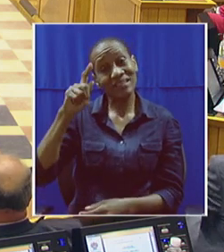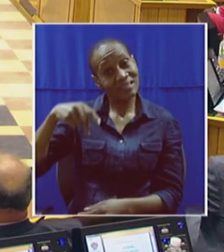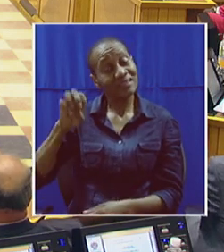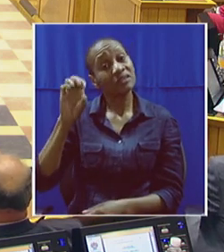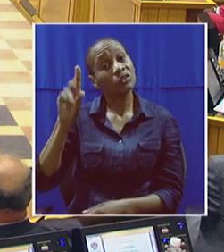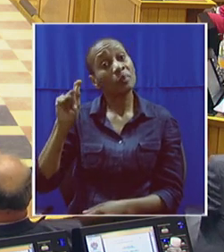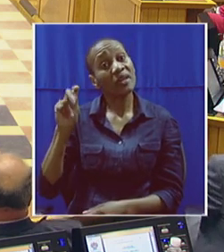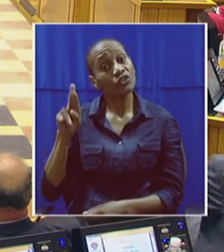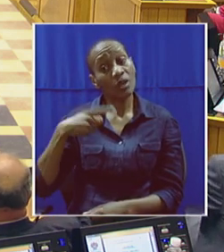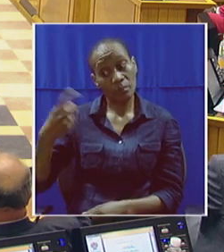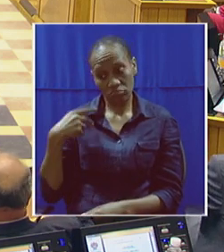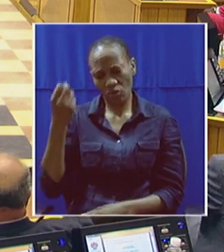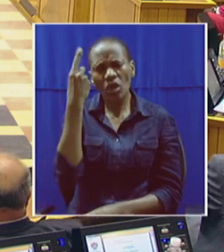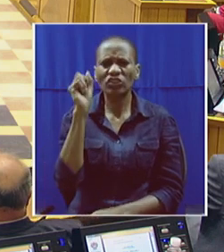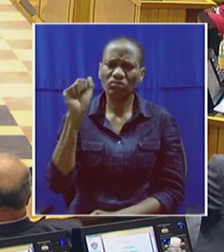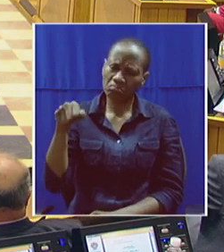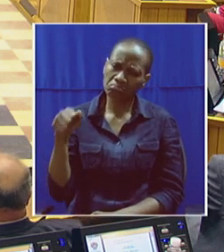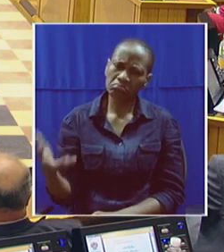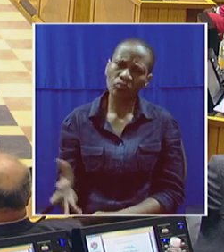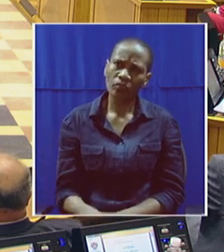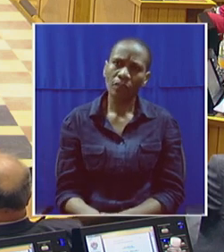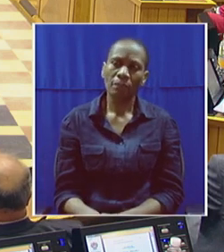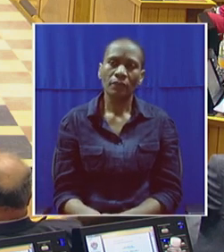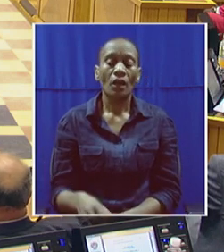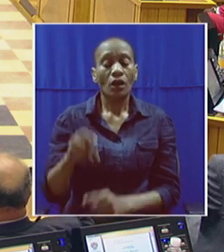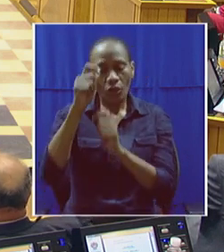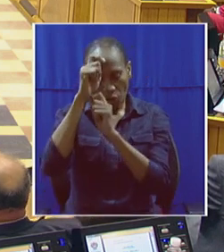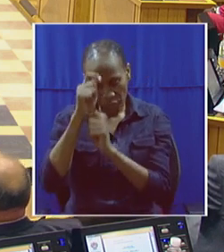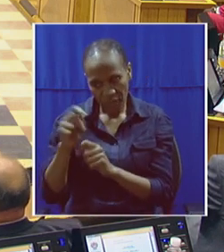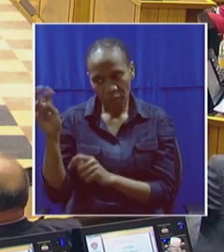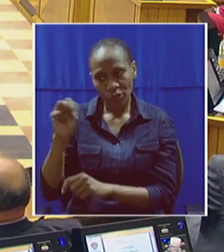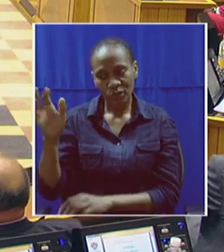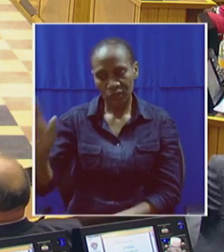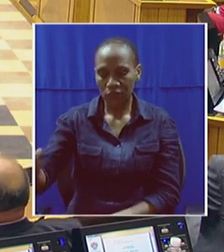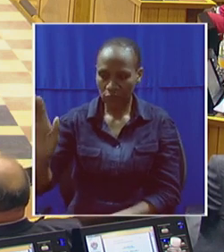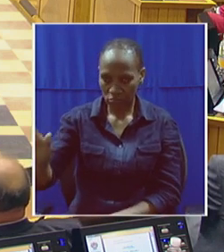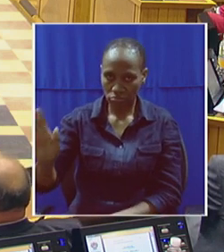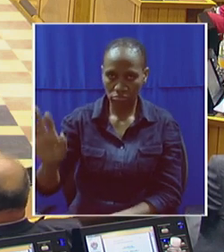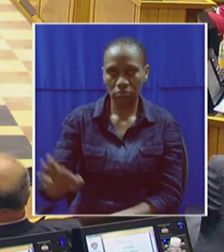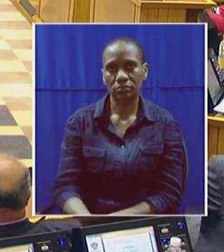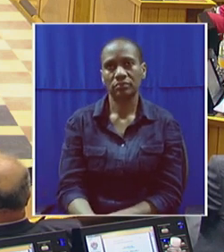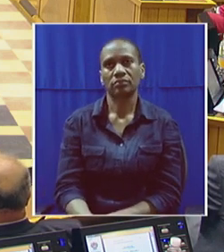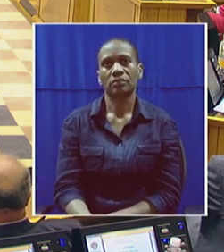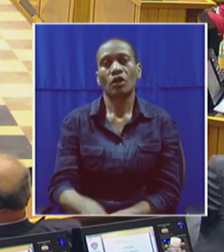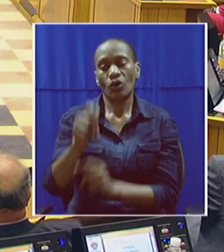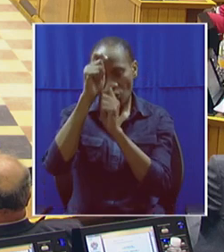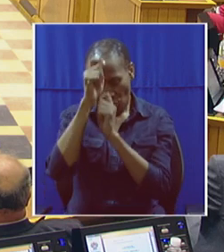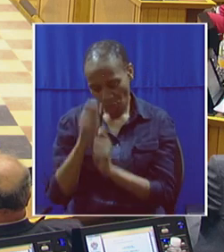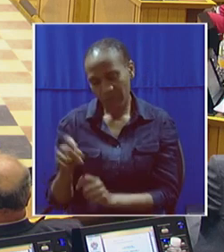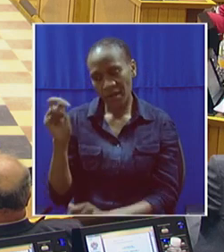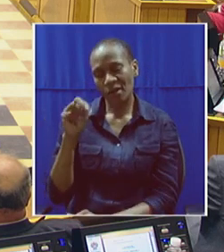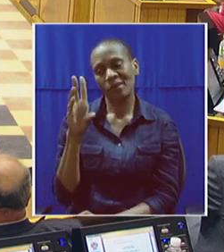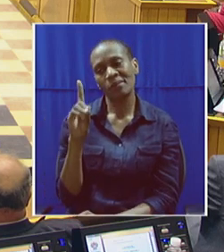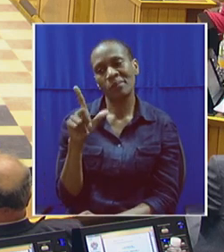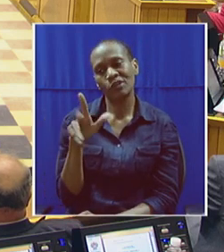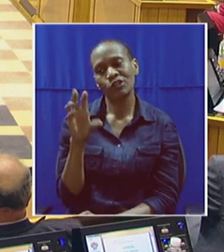allocation particularly the rolling out of the coming 5G generation it's very easy but we're